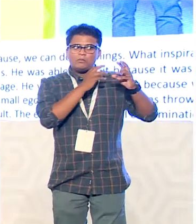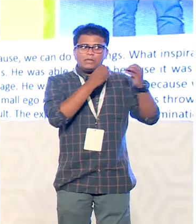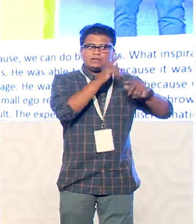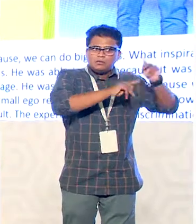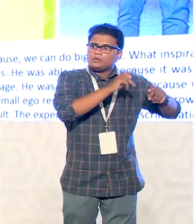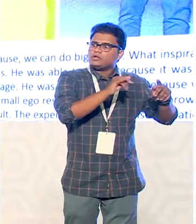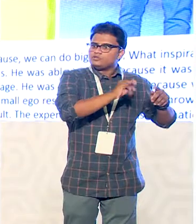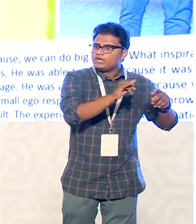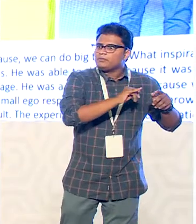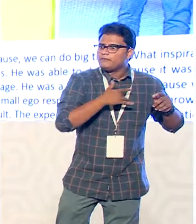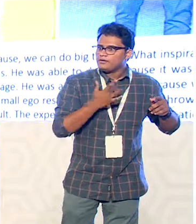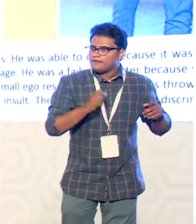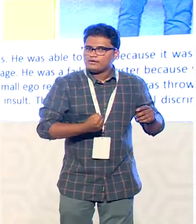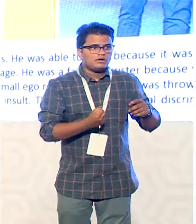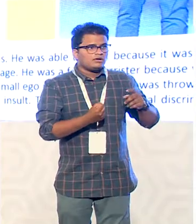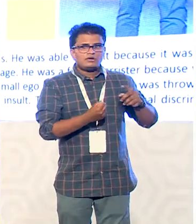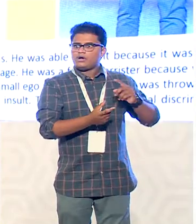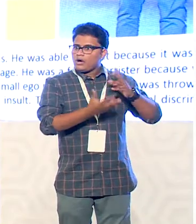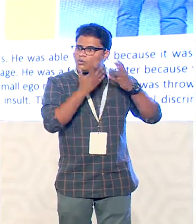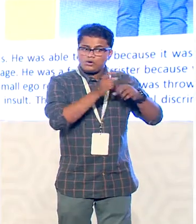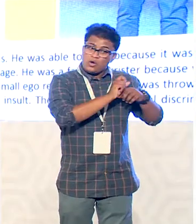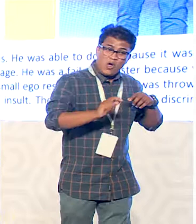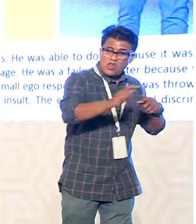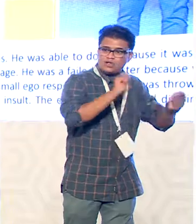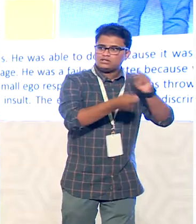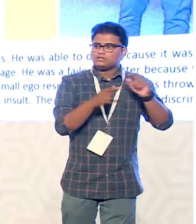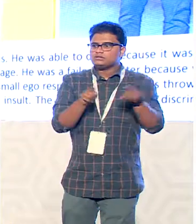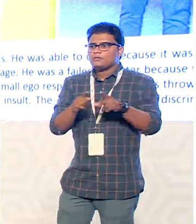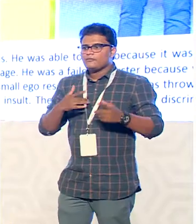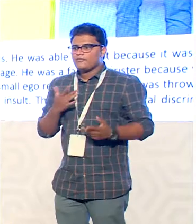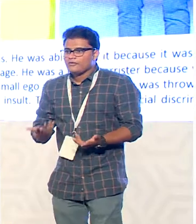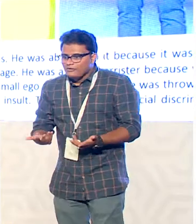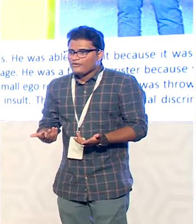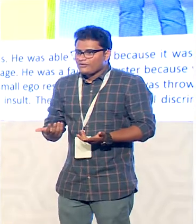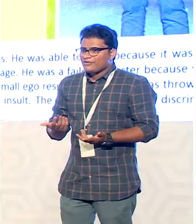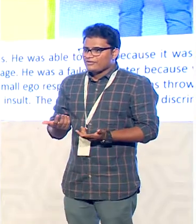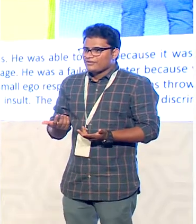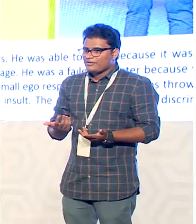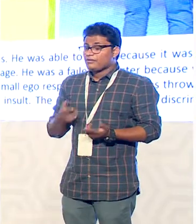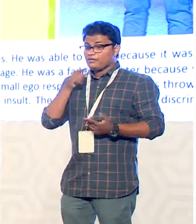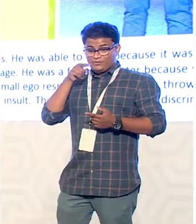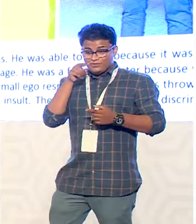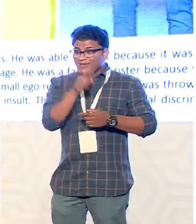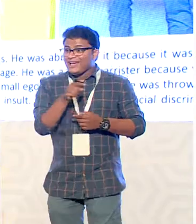And it is through that exercise, in a very organic and in a very